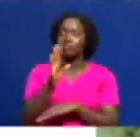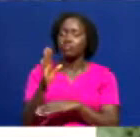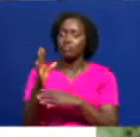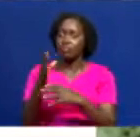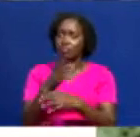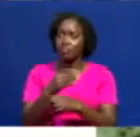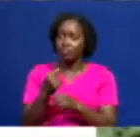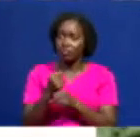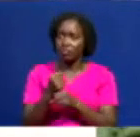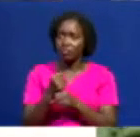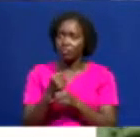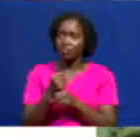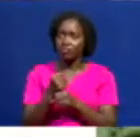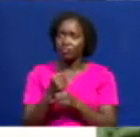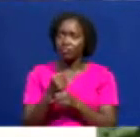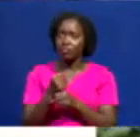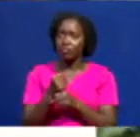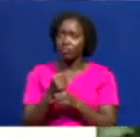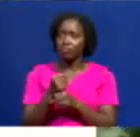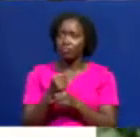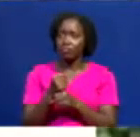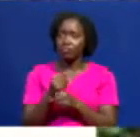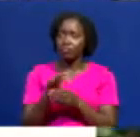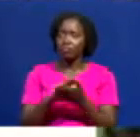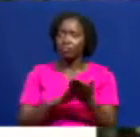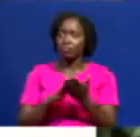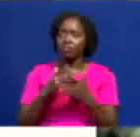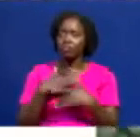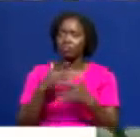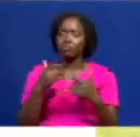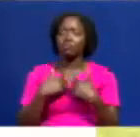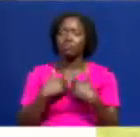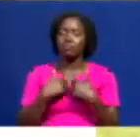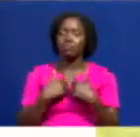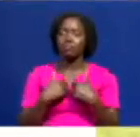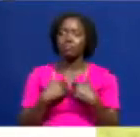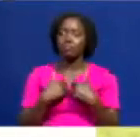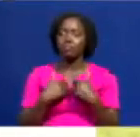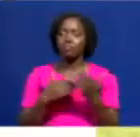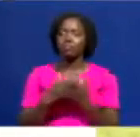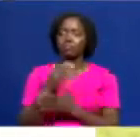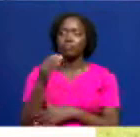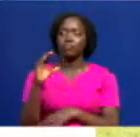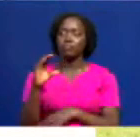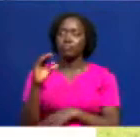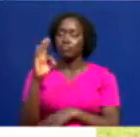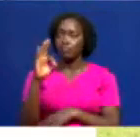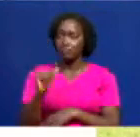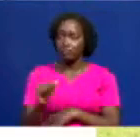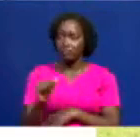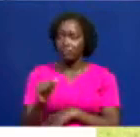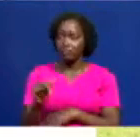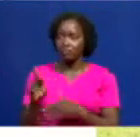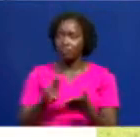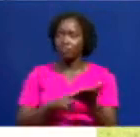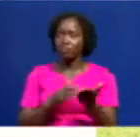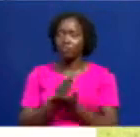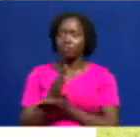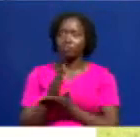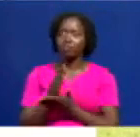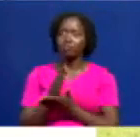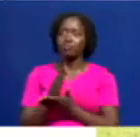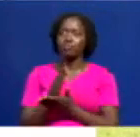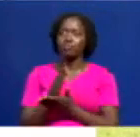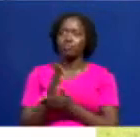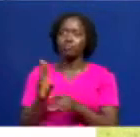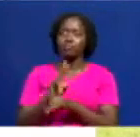call user rights to the communities, mm-hmm. based on the interest they have in the forest. Because through the CFA, they register through in